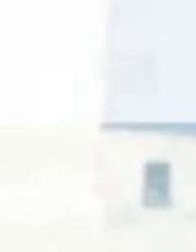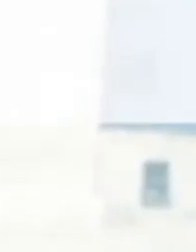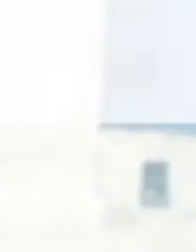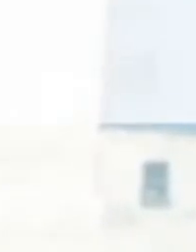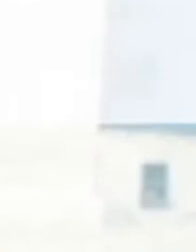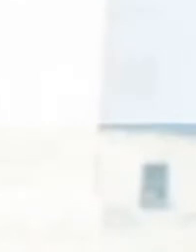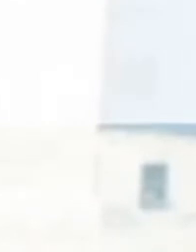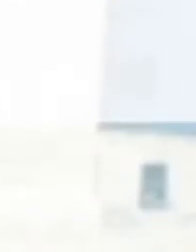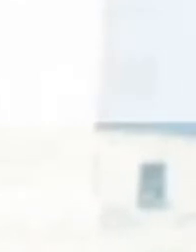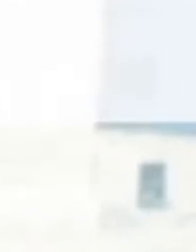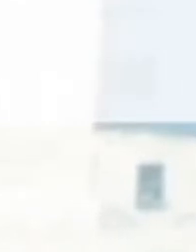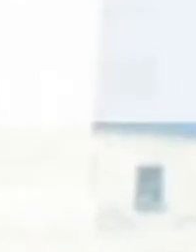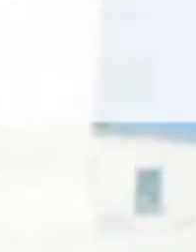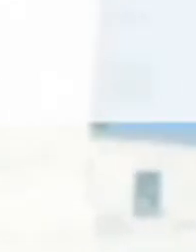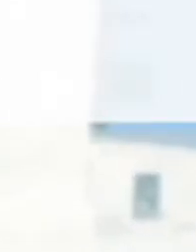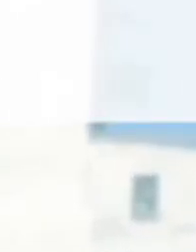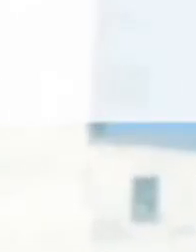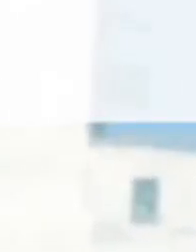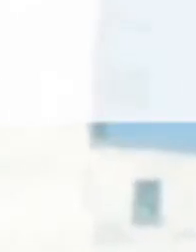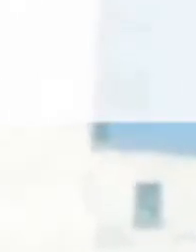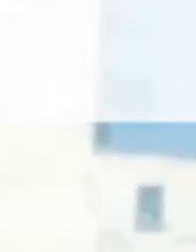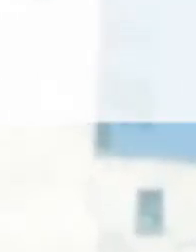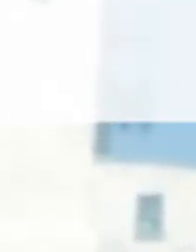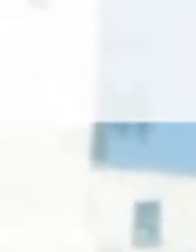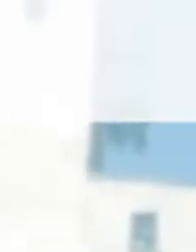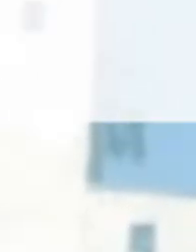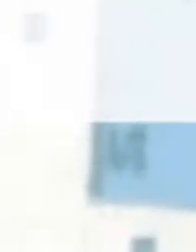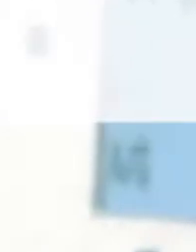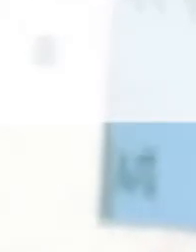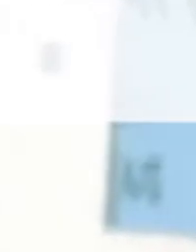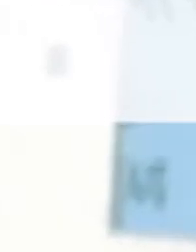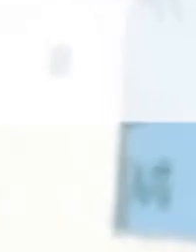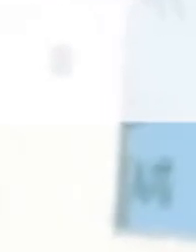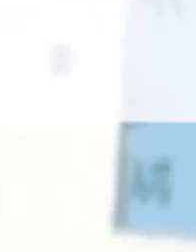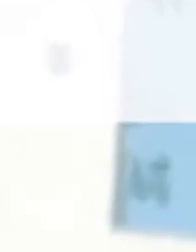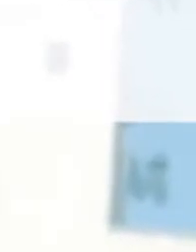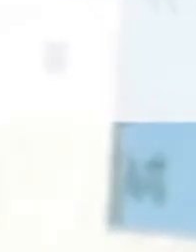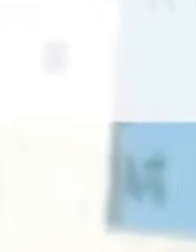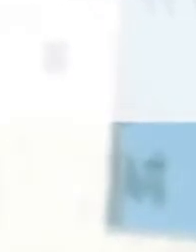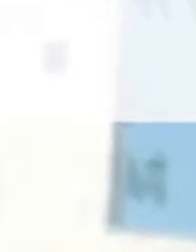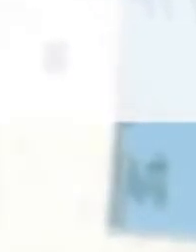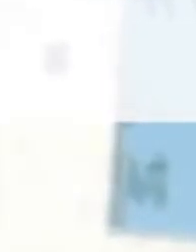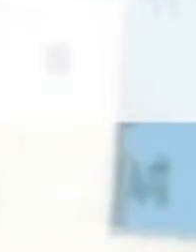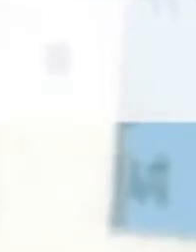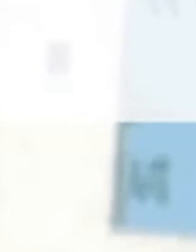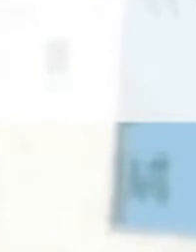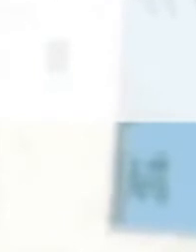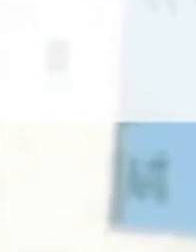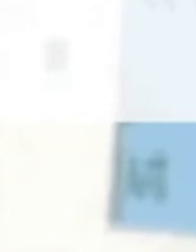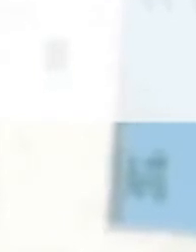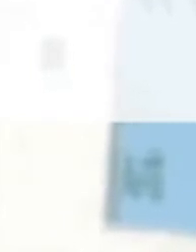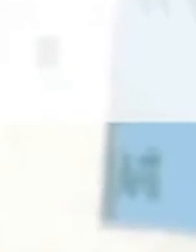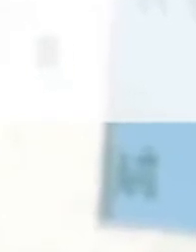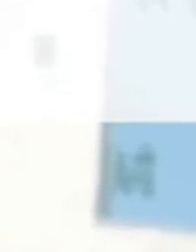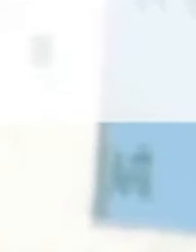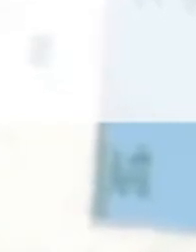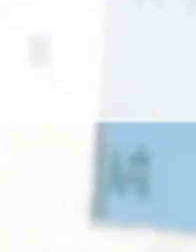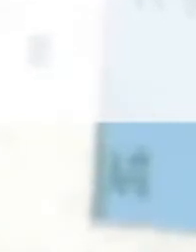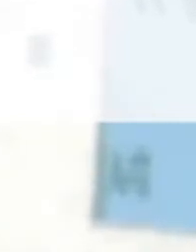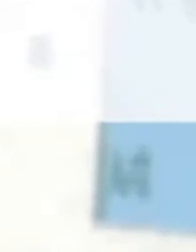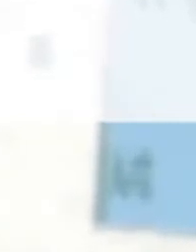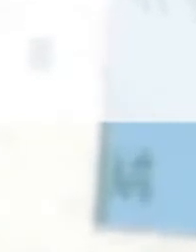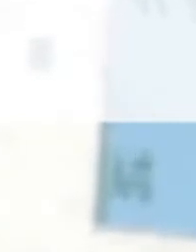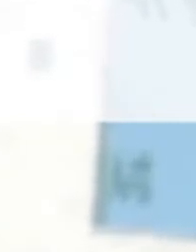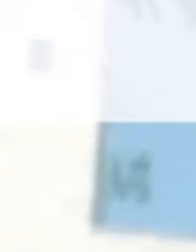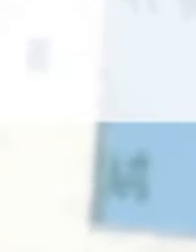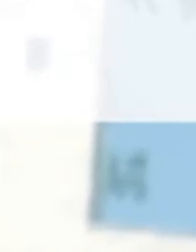love flowing through me blesses and multiplies all that I give, all that I receive, and